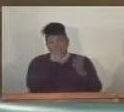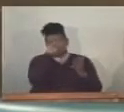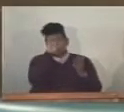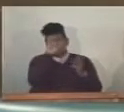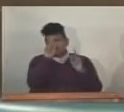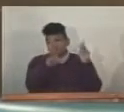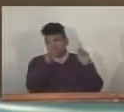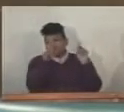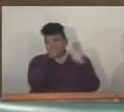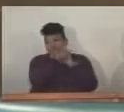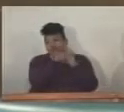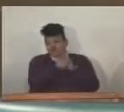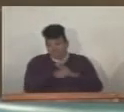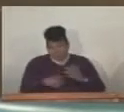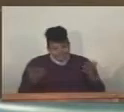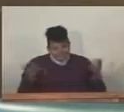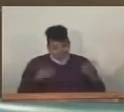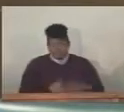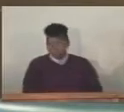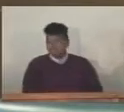were murdered.